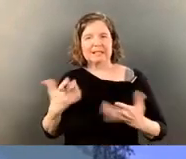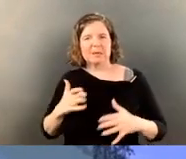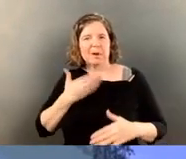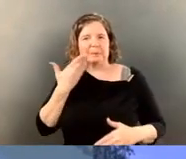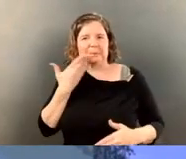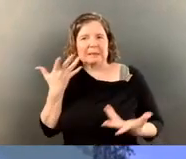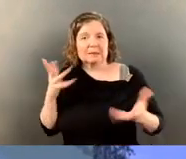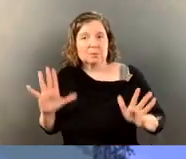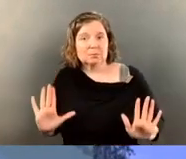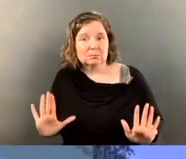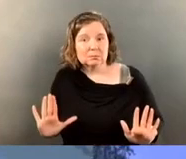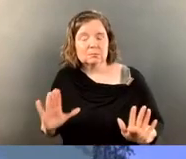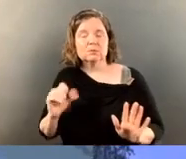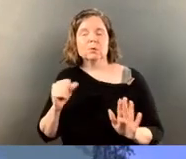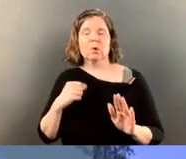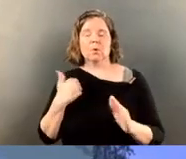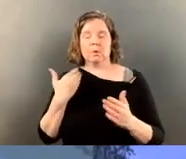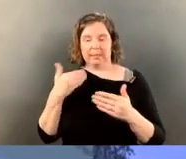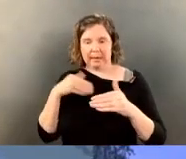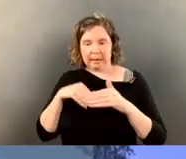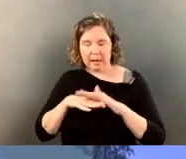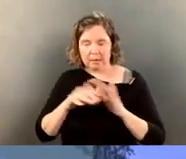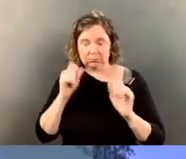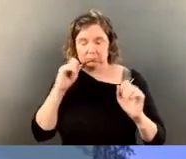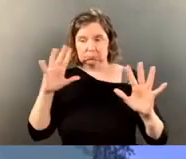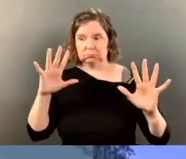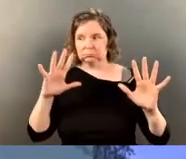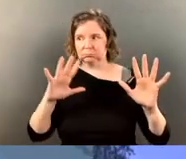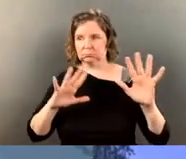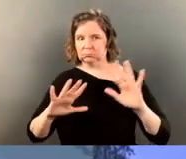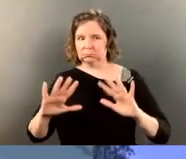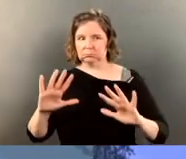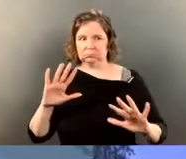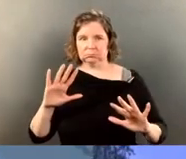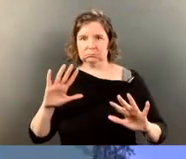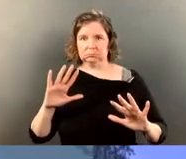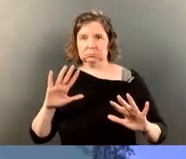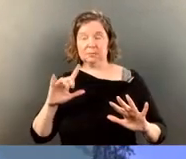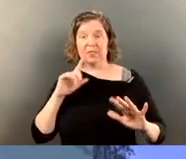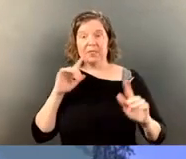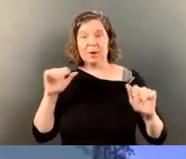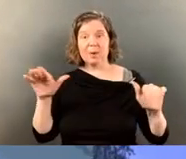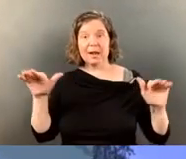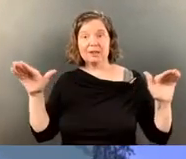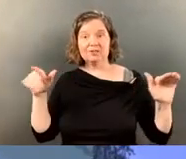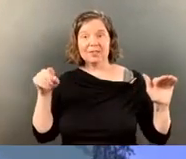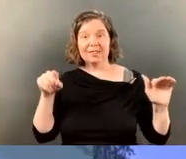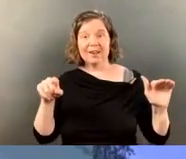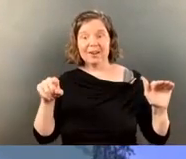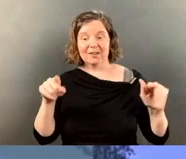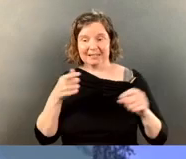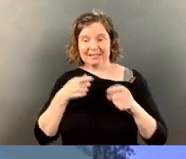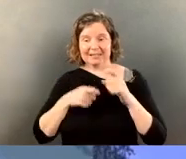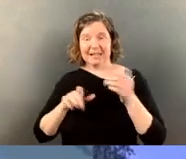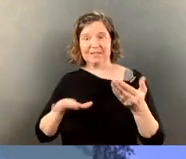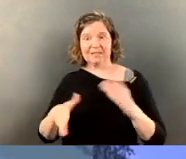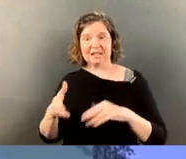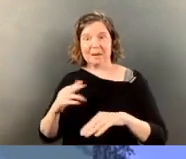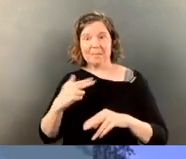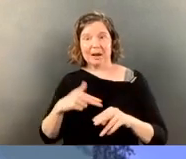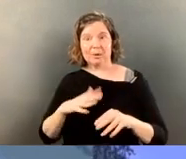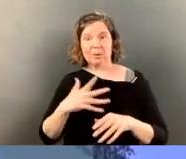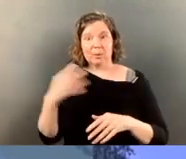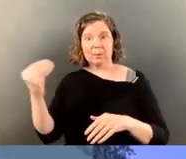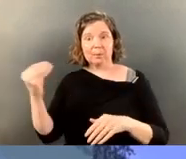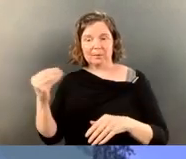smell. And when they came, they got the shock of their lives. There were angels there instead of a dead body. And the